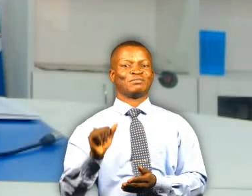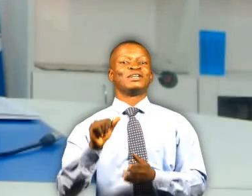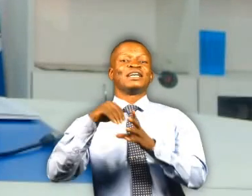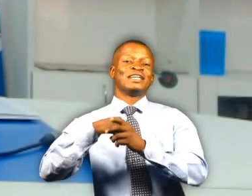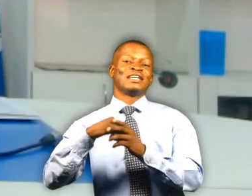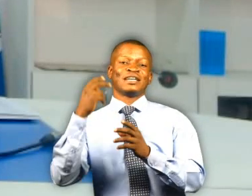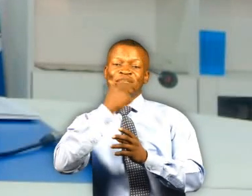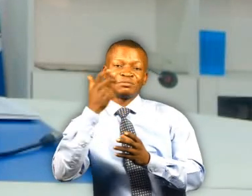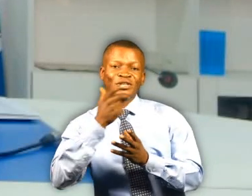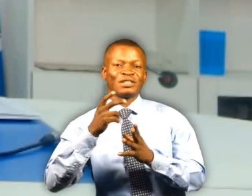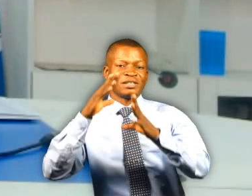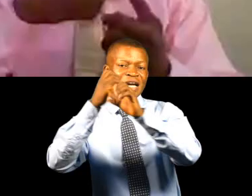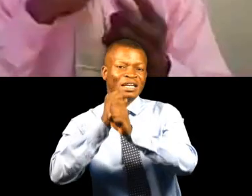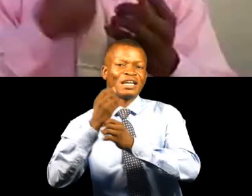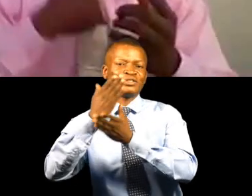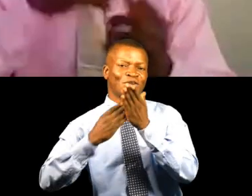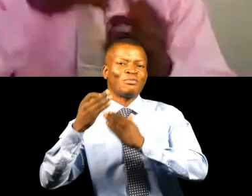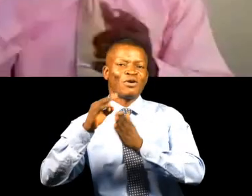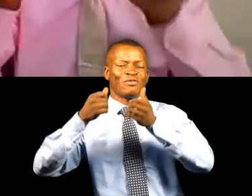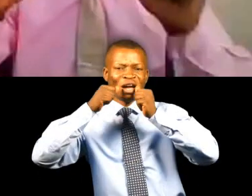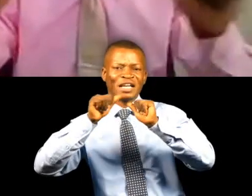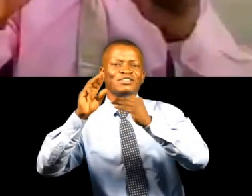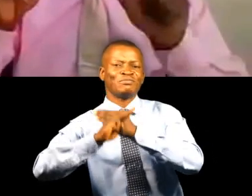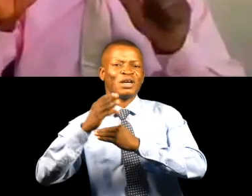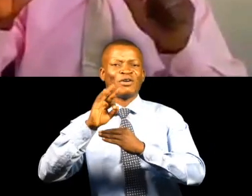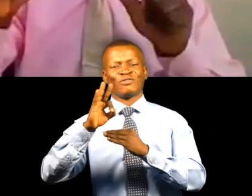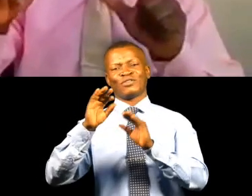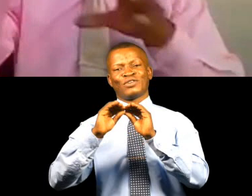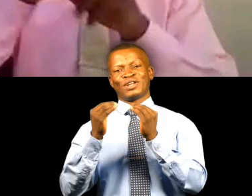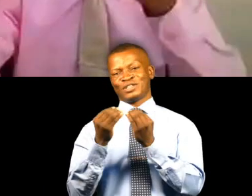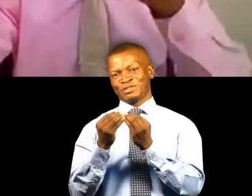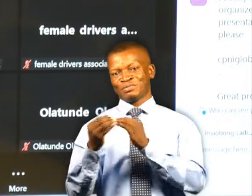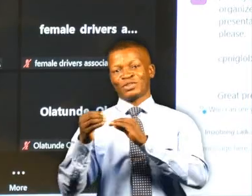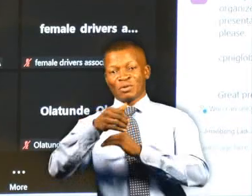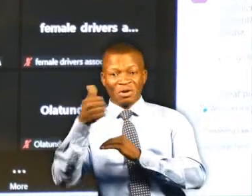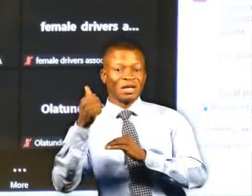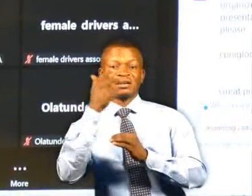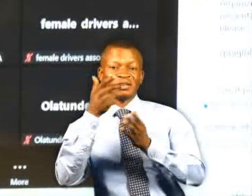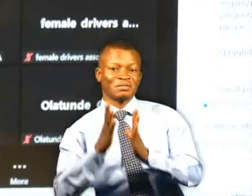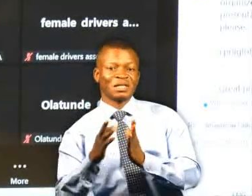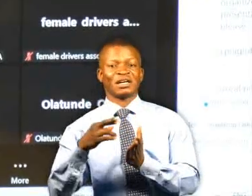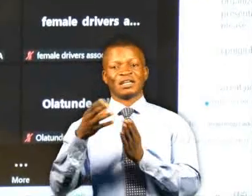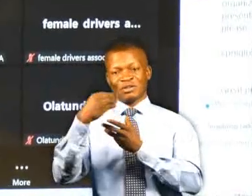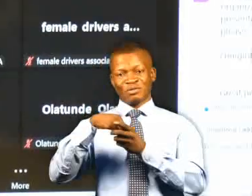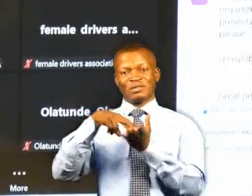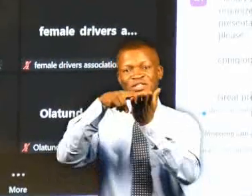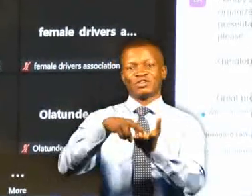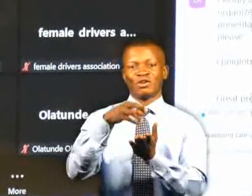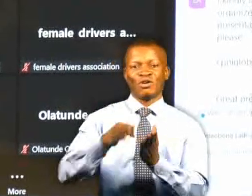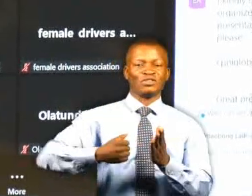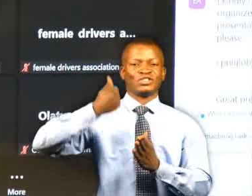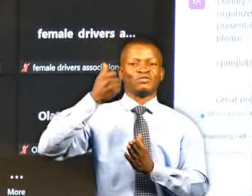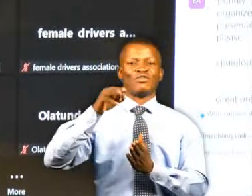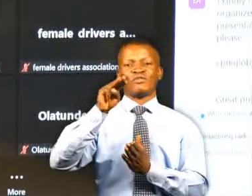speech, Dr. Waziri Azi highlighted some of the achievements of the agency. Other speakers include